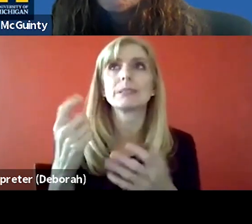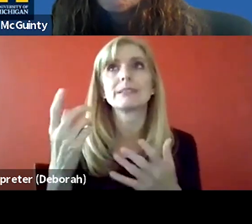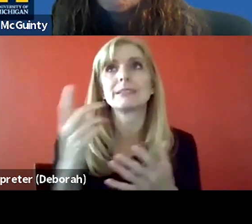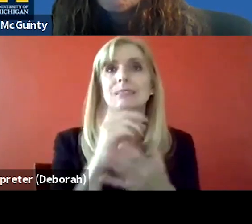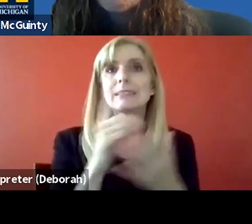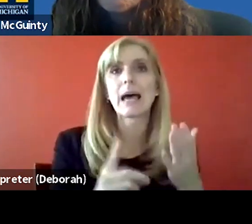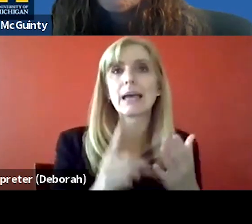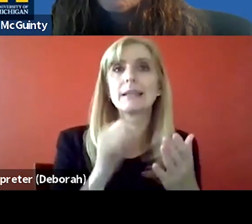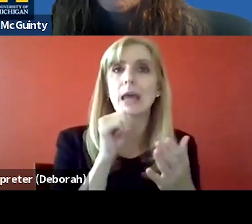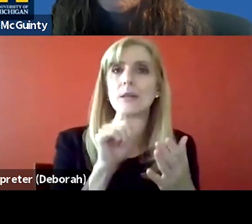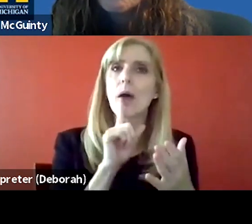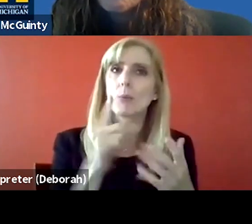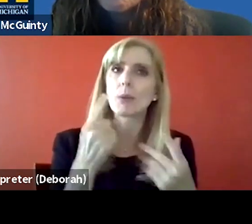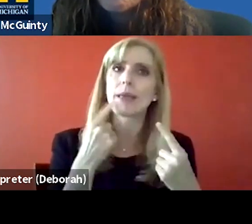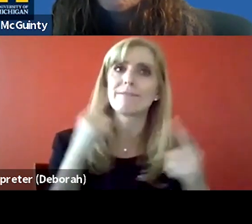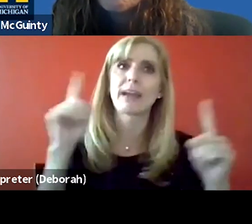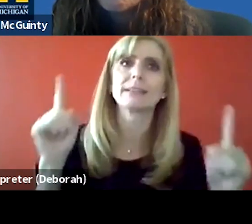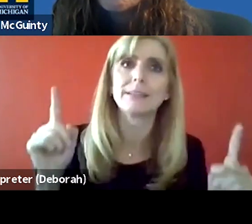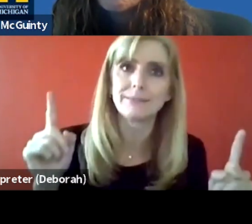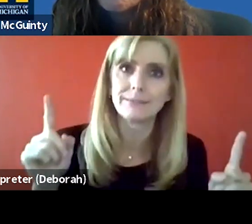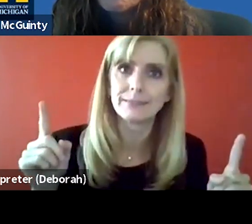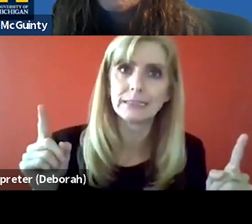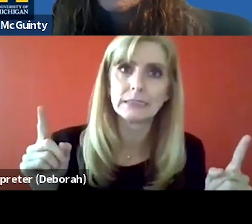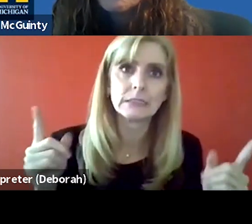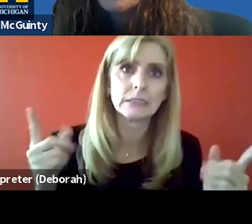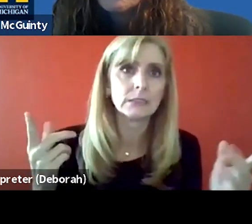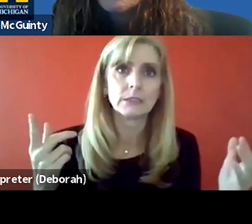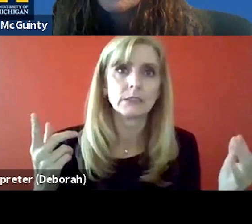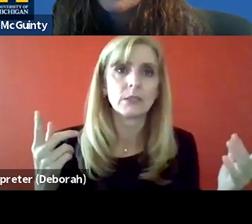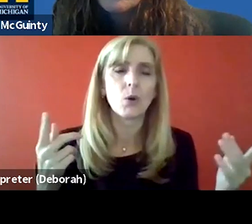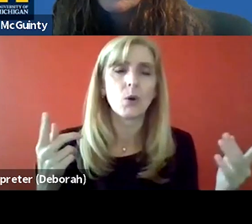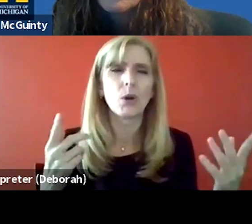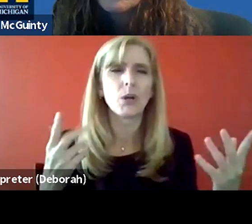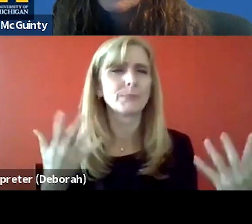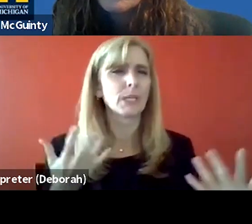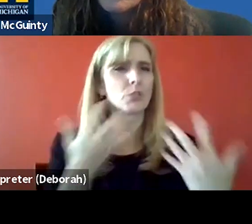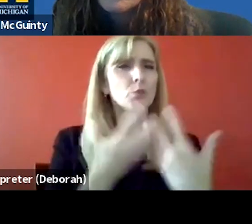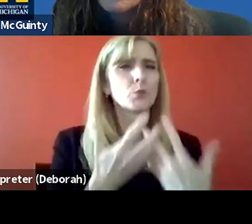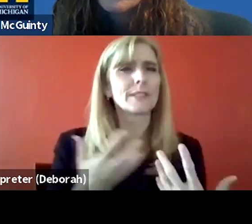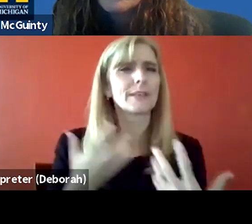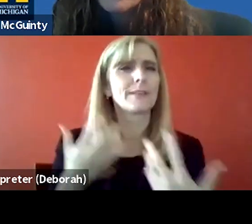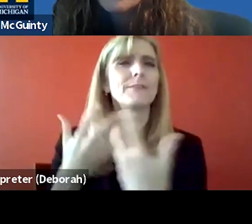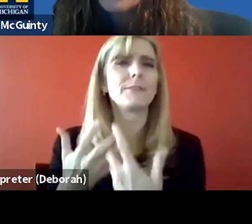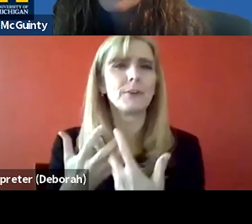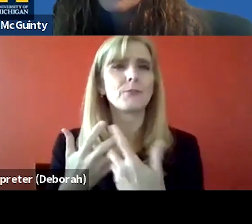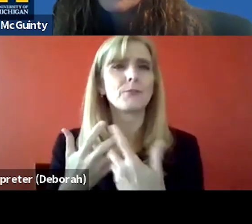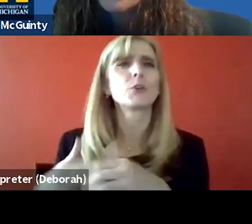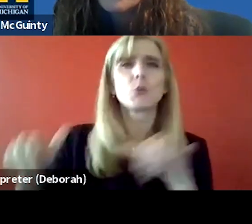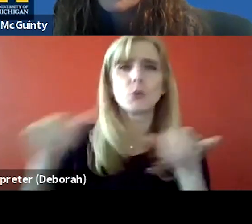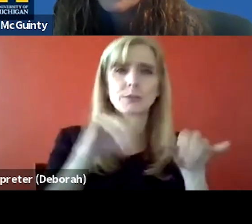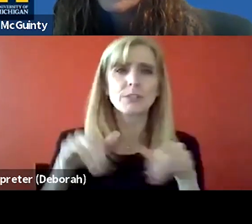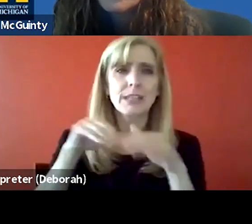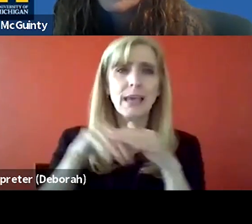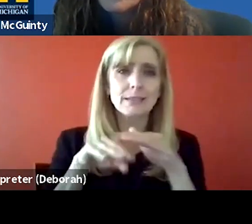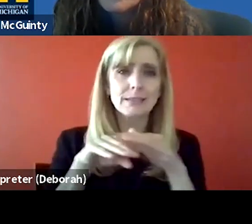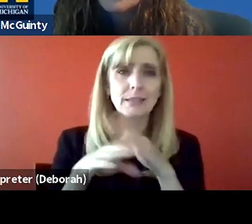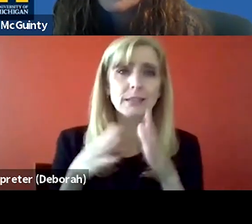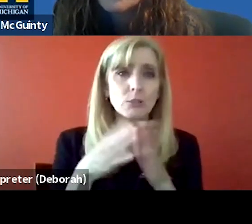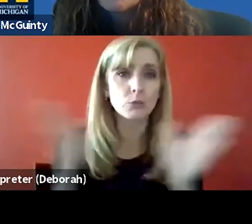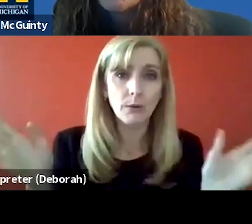wasn't super effective or conducive to universal access in general. And maybe we